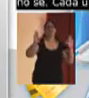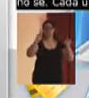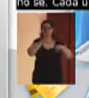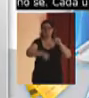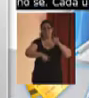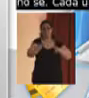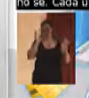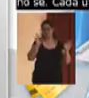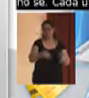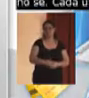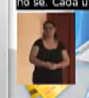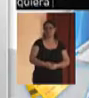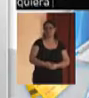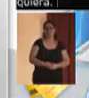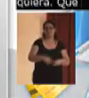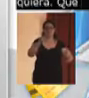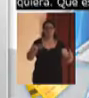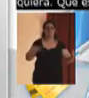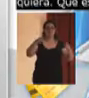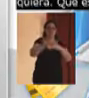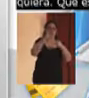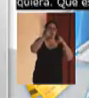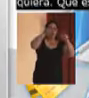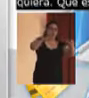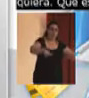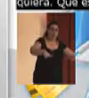the one that we all